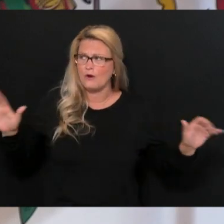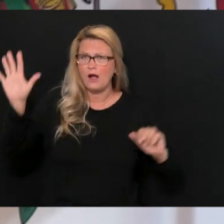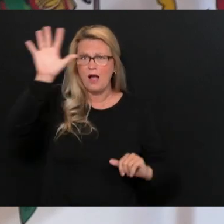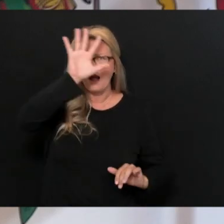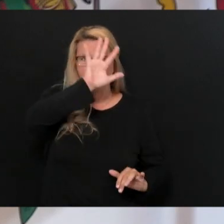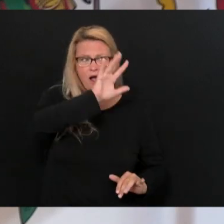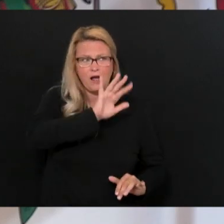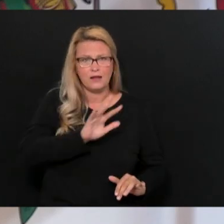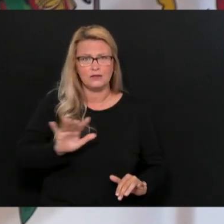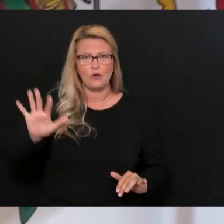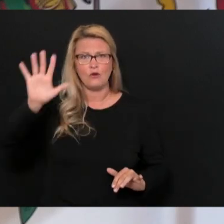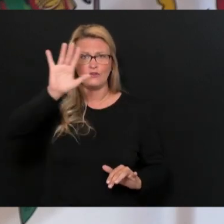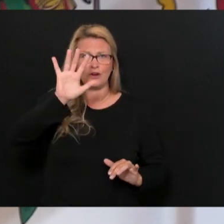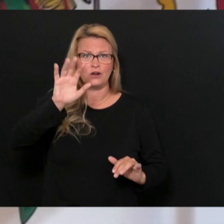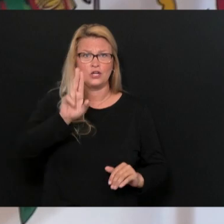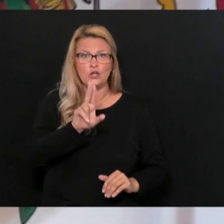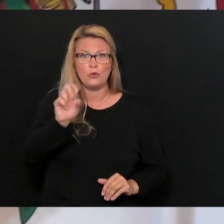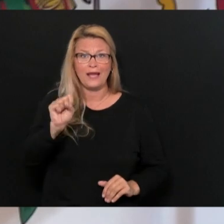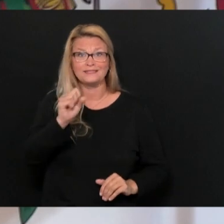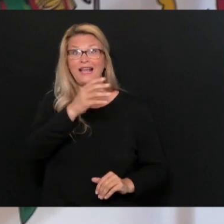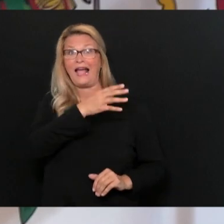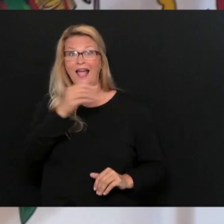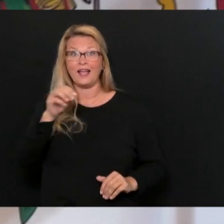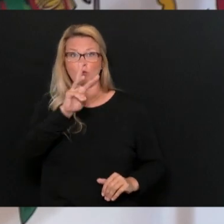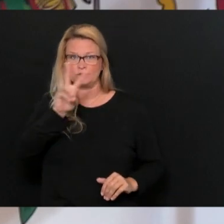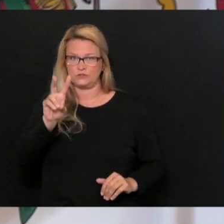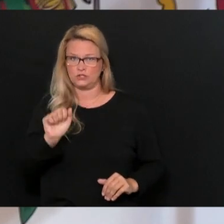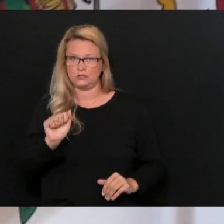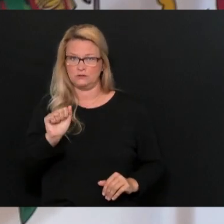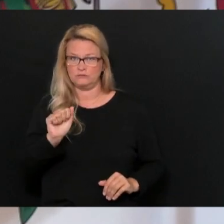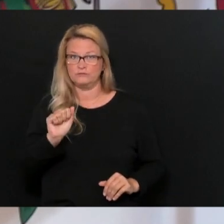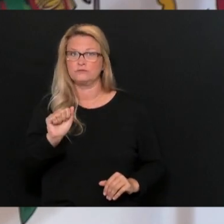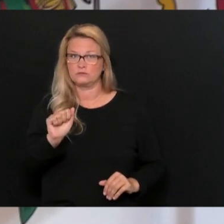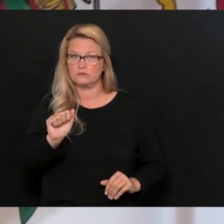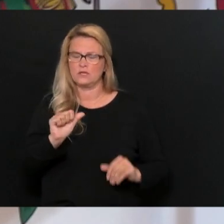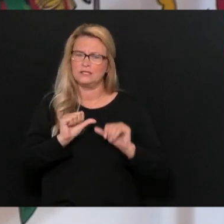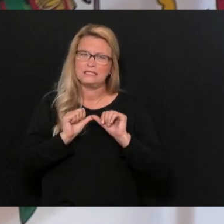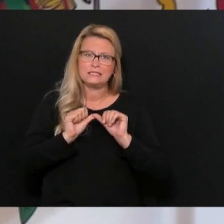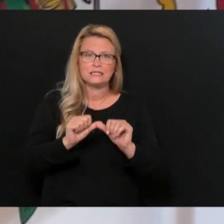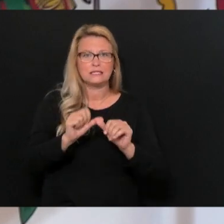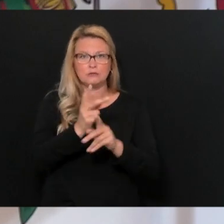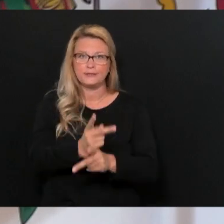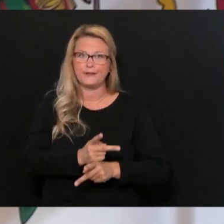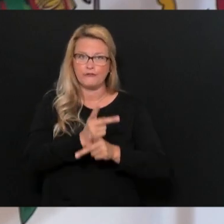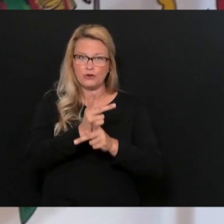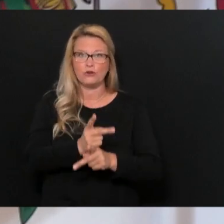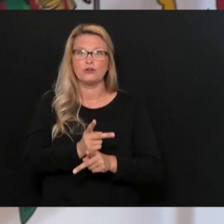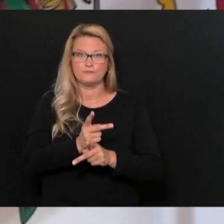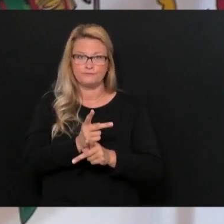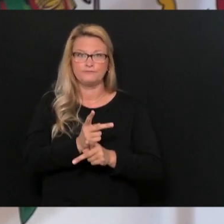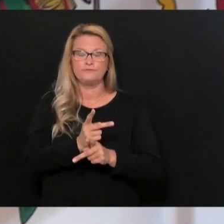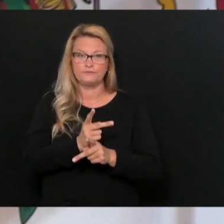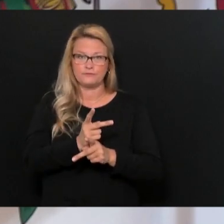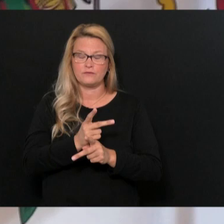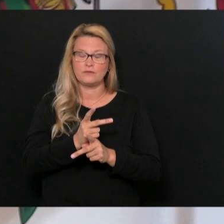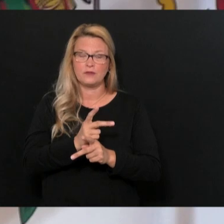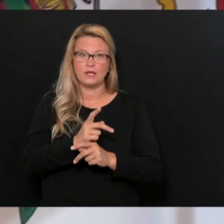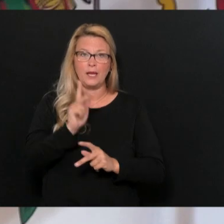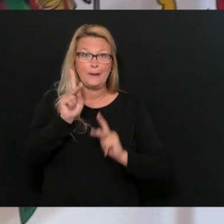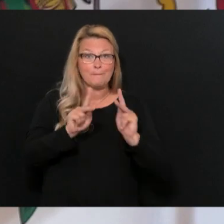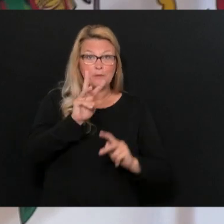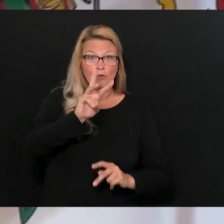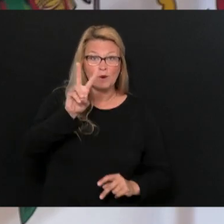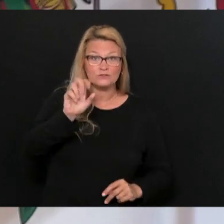includes across West Virginia. So we want to stay on our toes. West Virginians, please, please wear